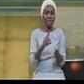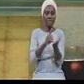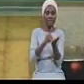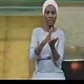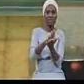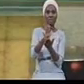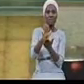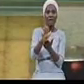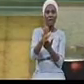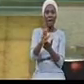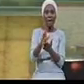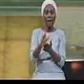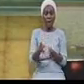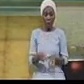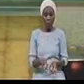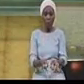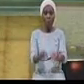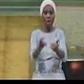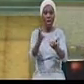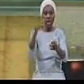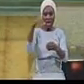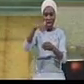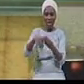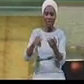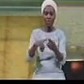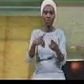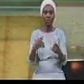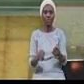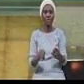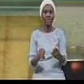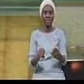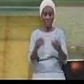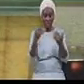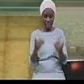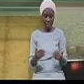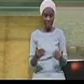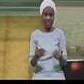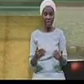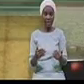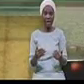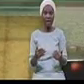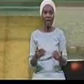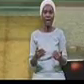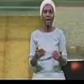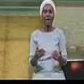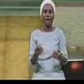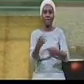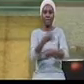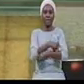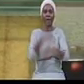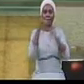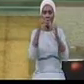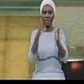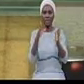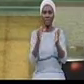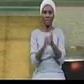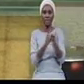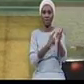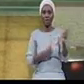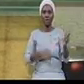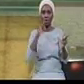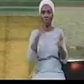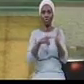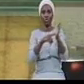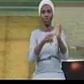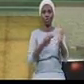pathway into the latter day blessings the Lord is revealing to us from his word.